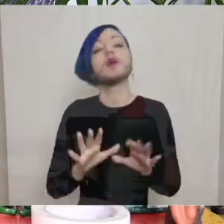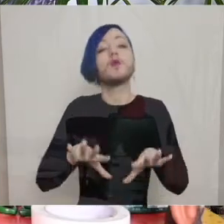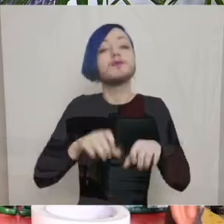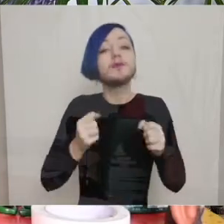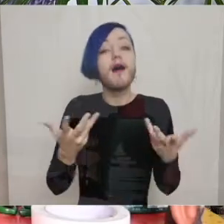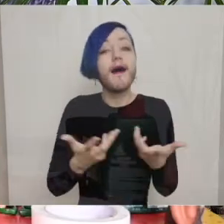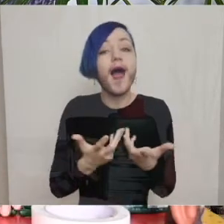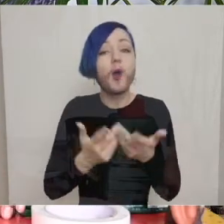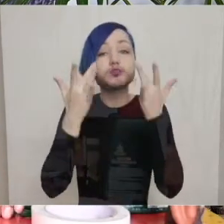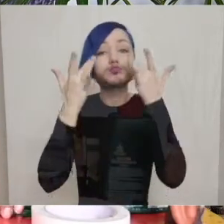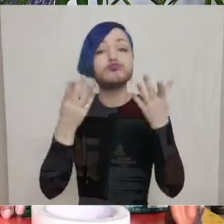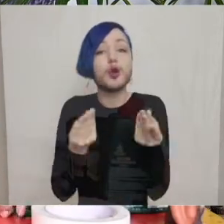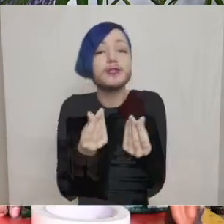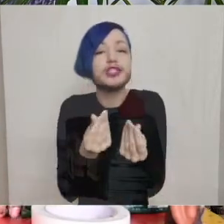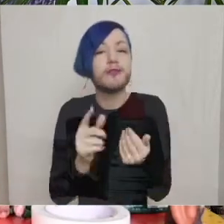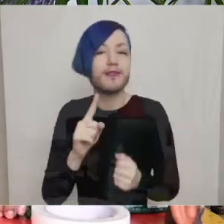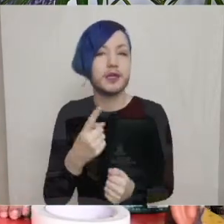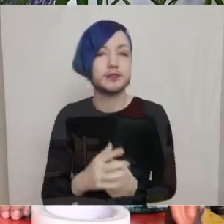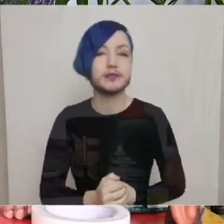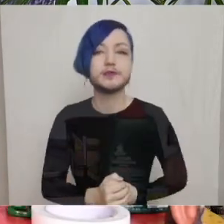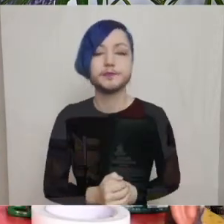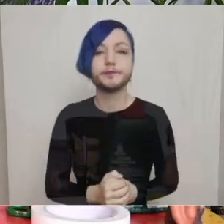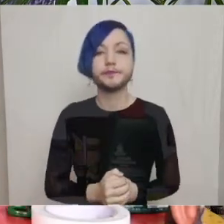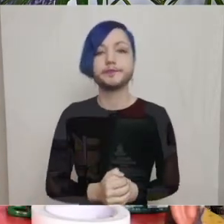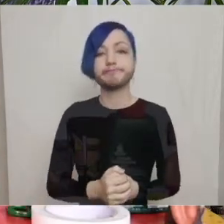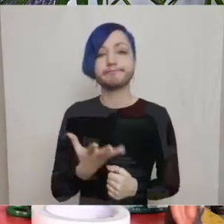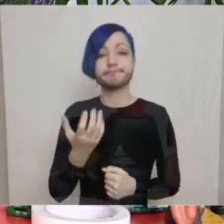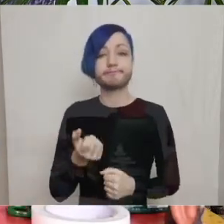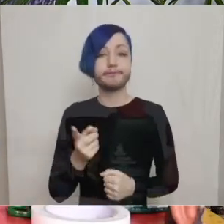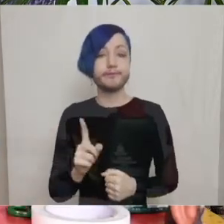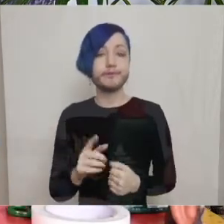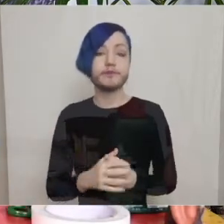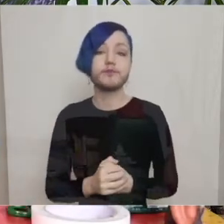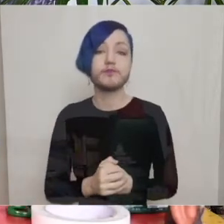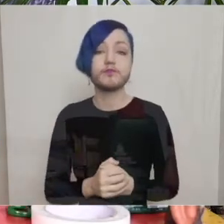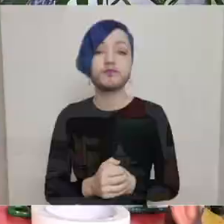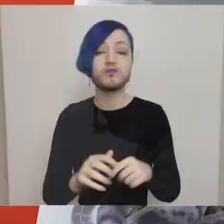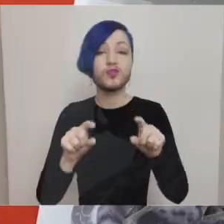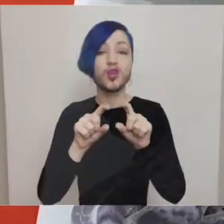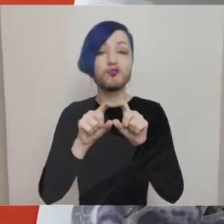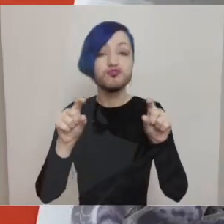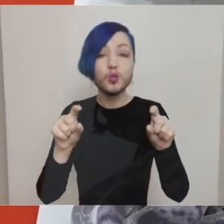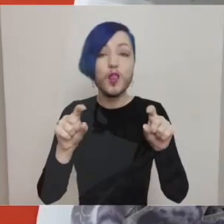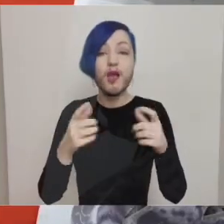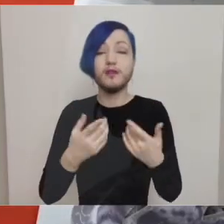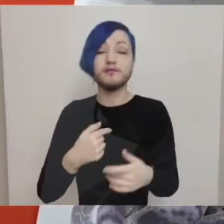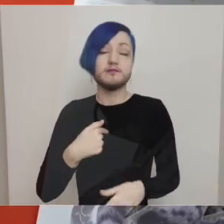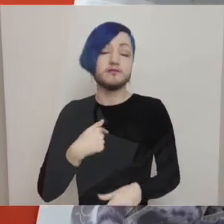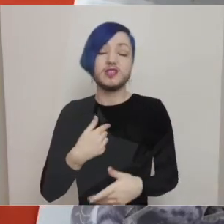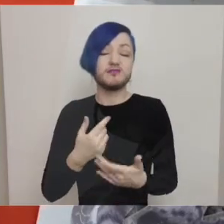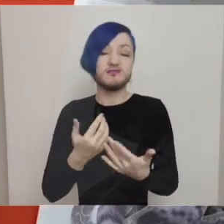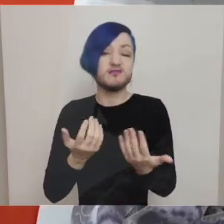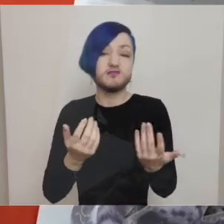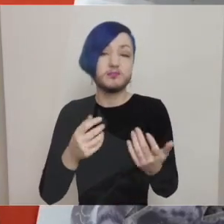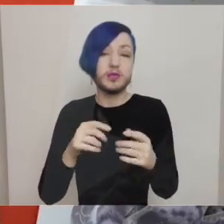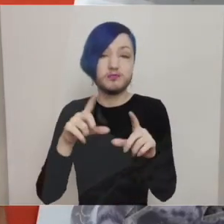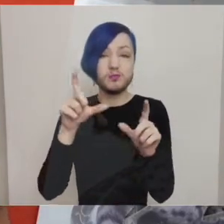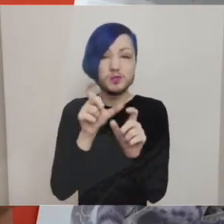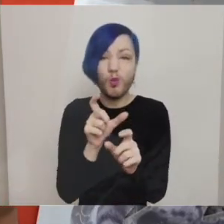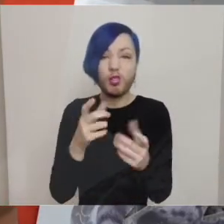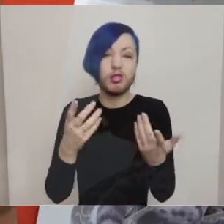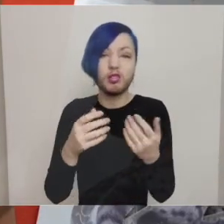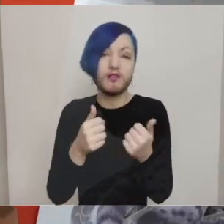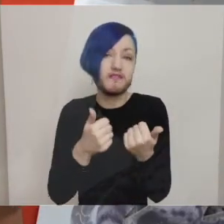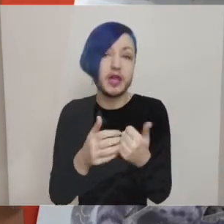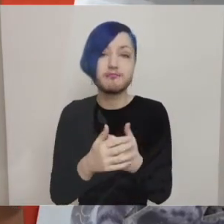materials that we need for today. We have got any type of ruler. I'm just using a small one. This is,